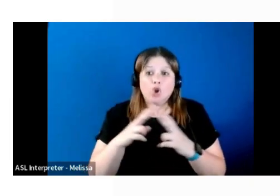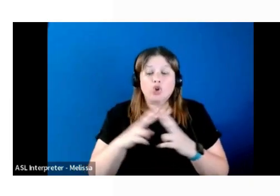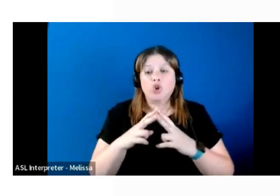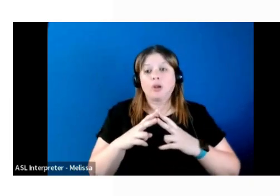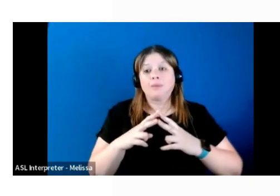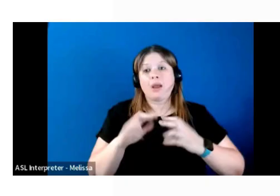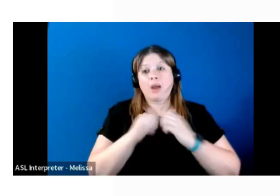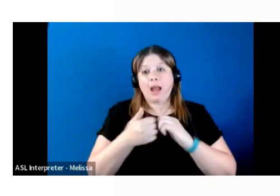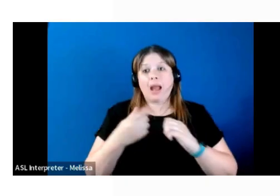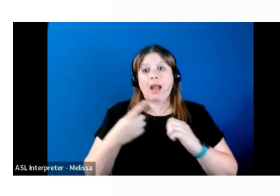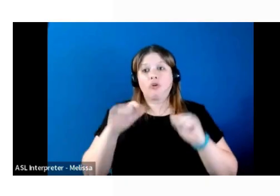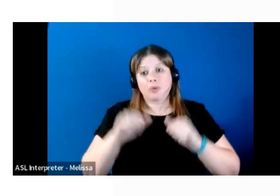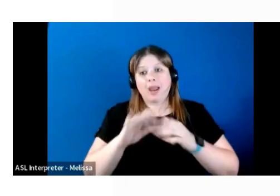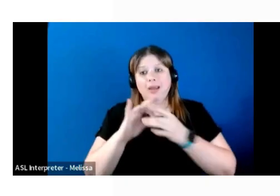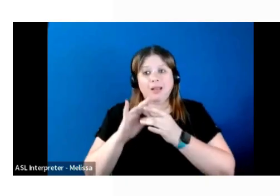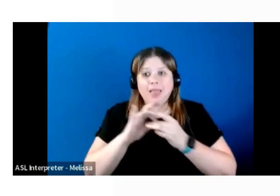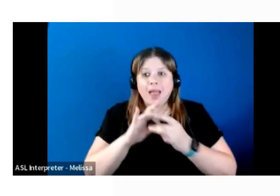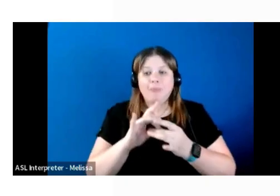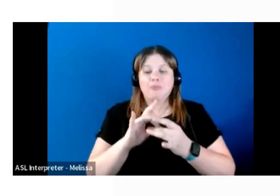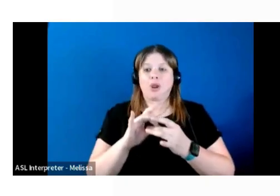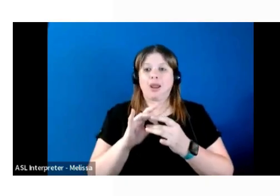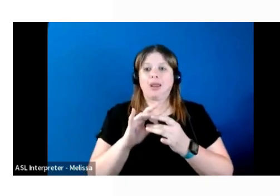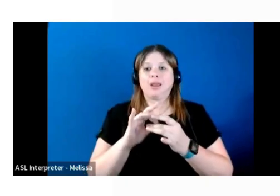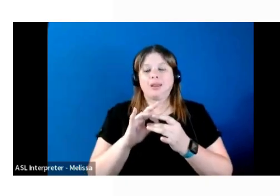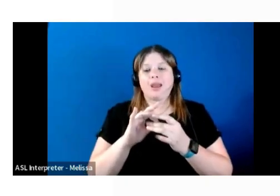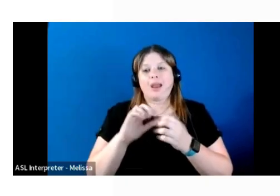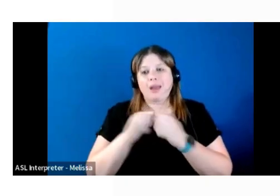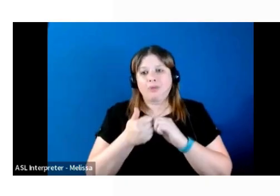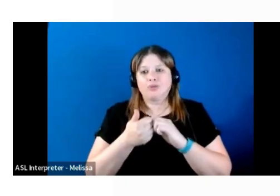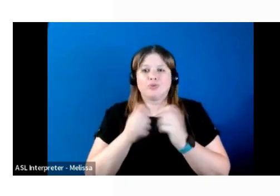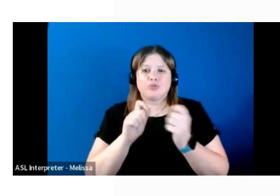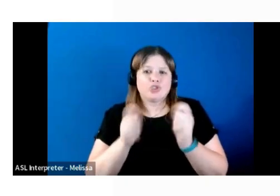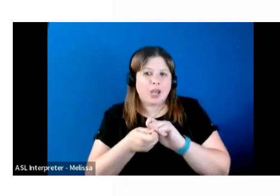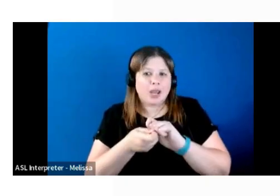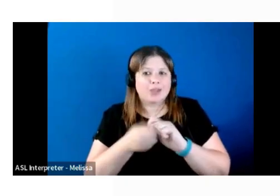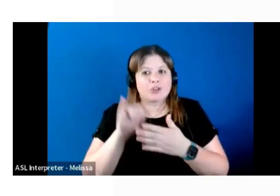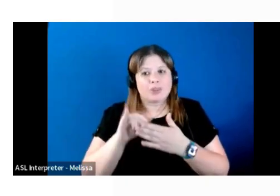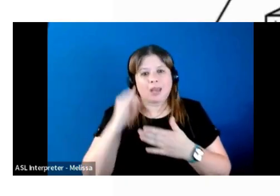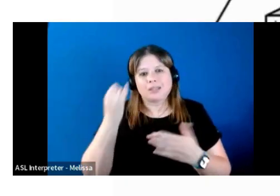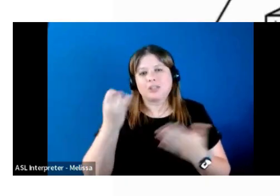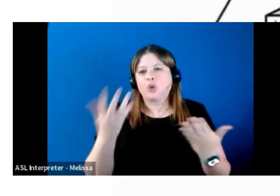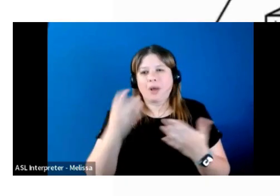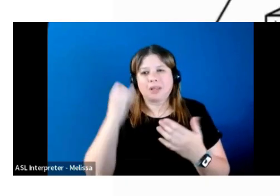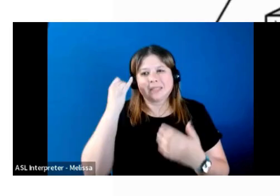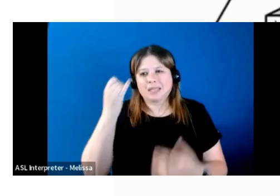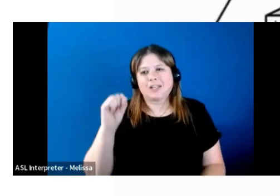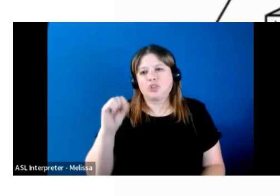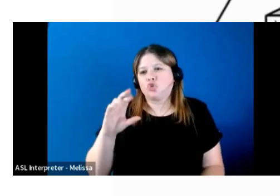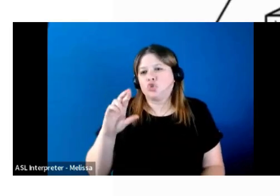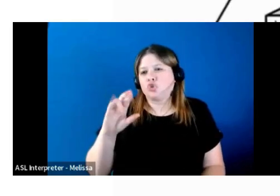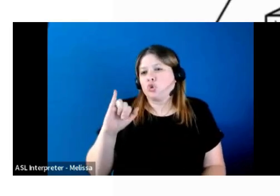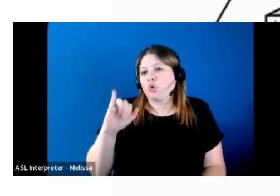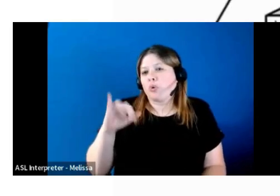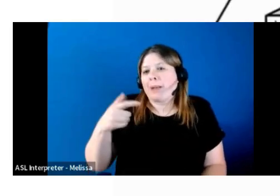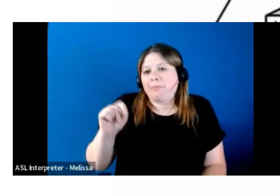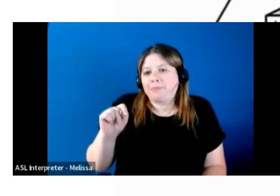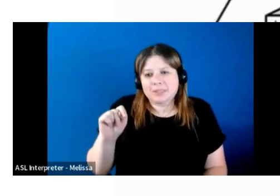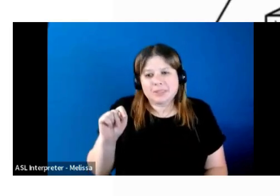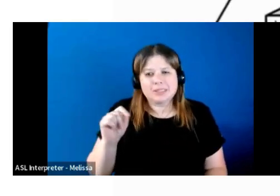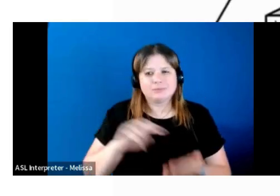can collaborate on flipping the script. So what's this idea of a script? Well,